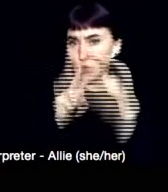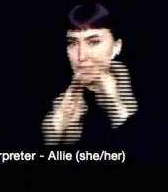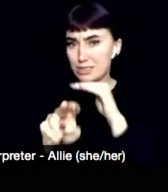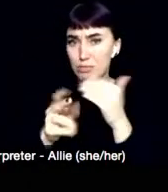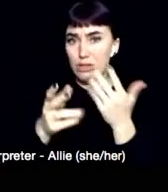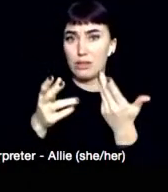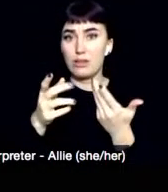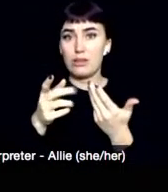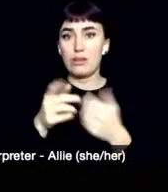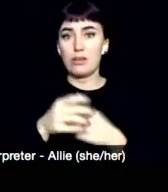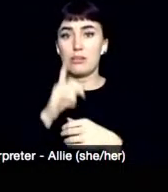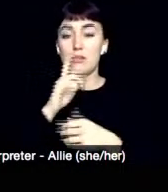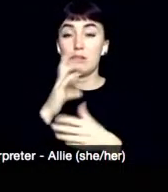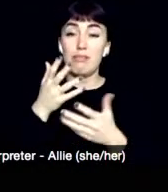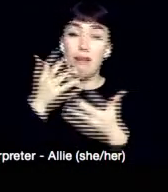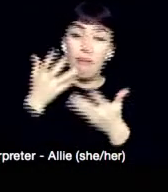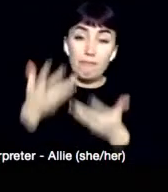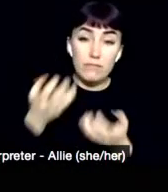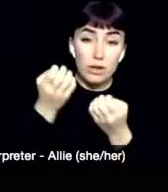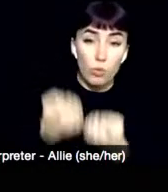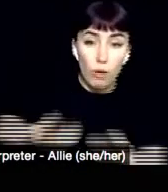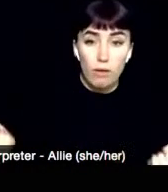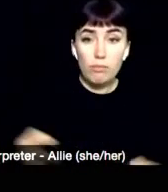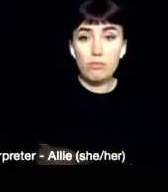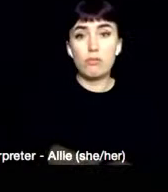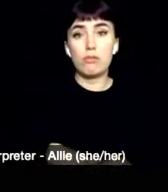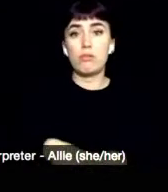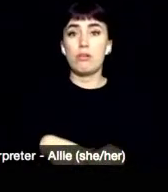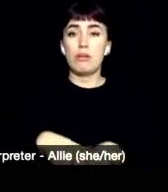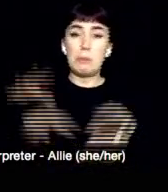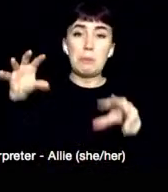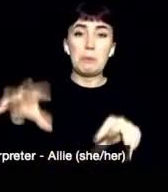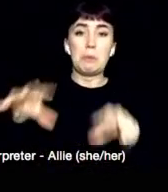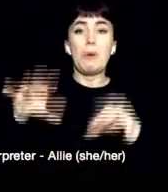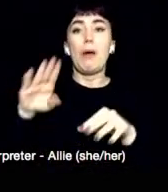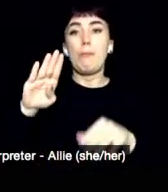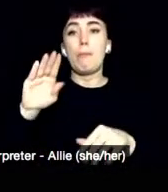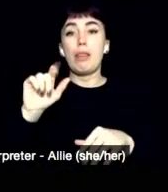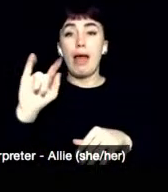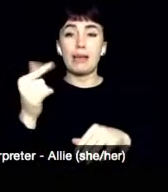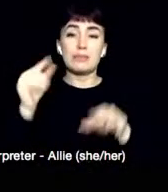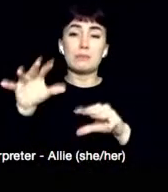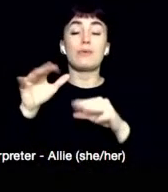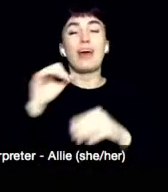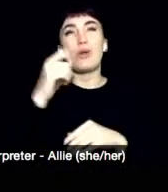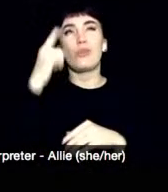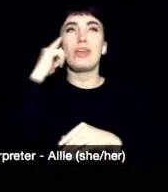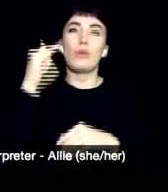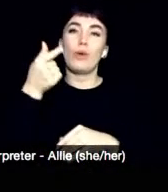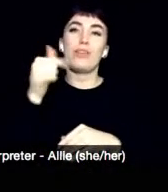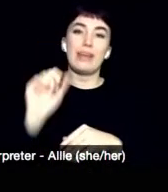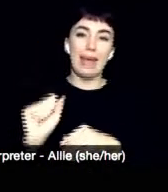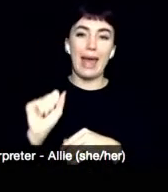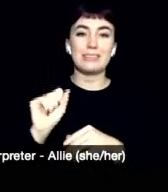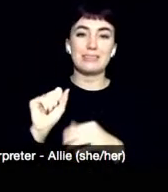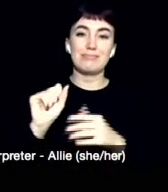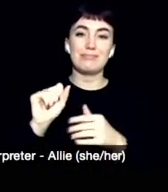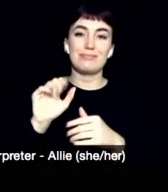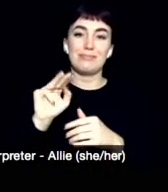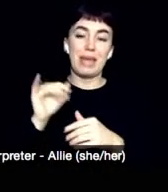Is it going to be heavy equipment? Is it going to be blasting? I don't think so. Not with a gas main, obviously, but